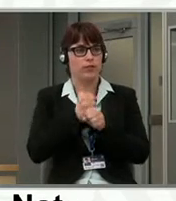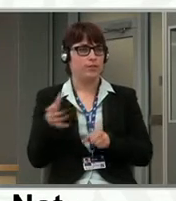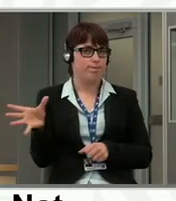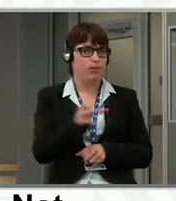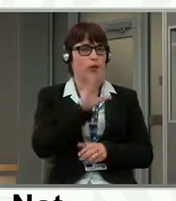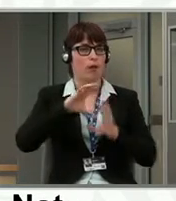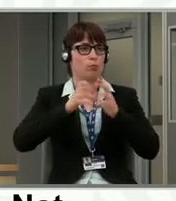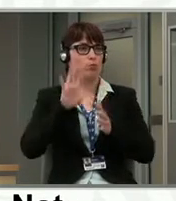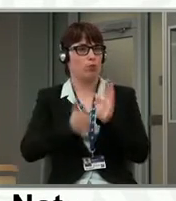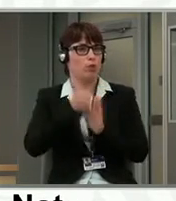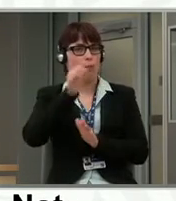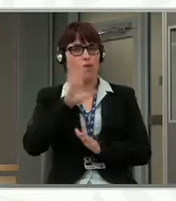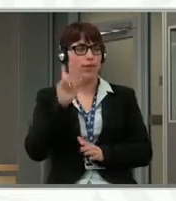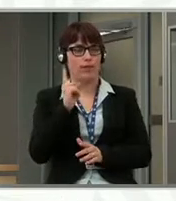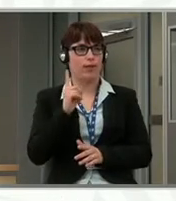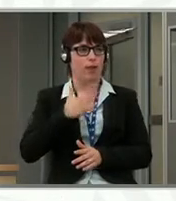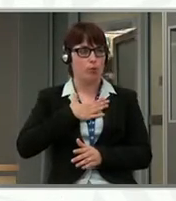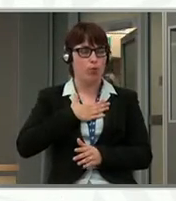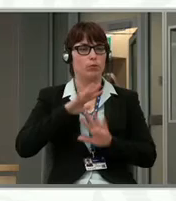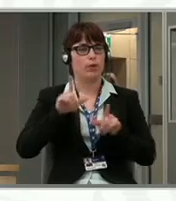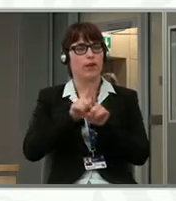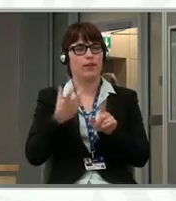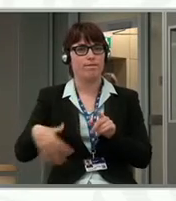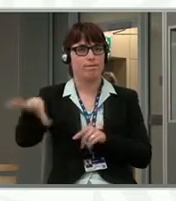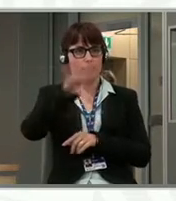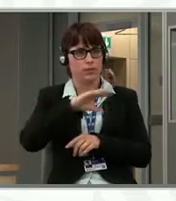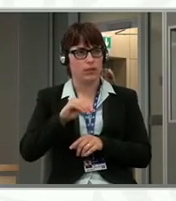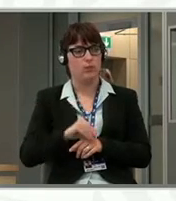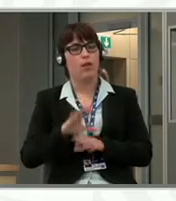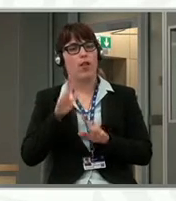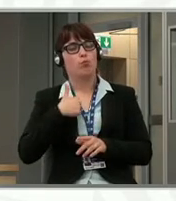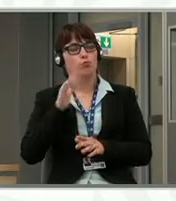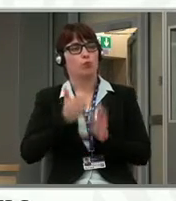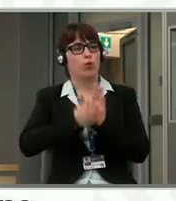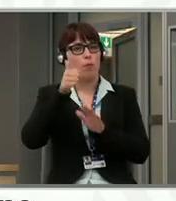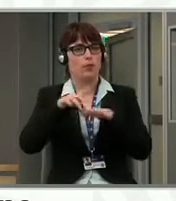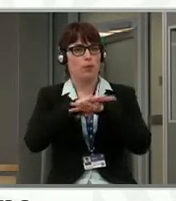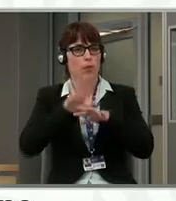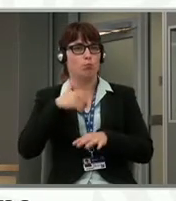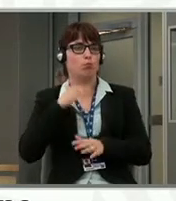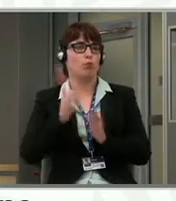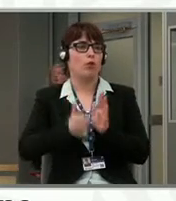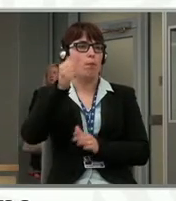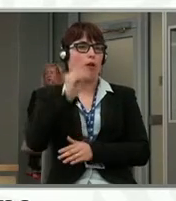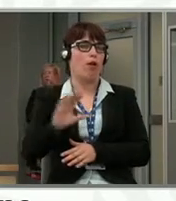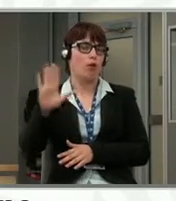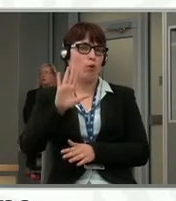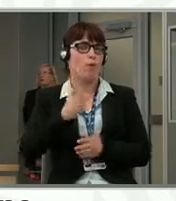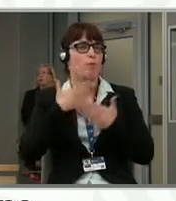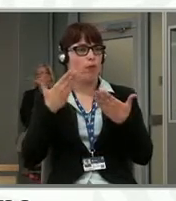for everyone, for a better society, for a better Europe. Thank you very much for your attention.